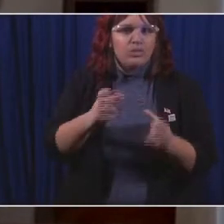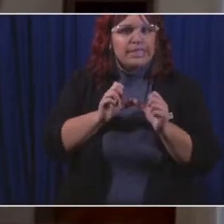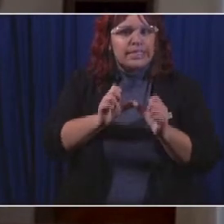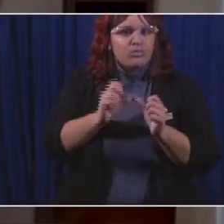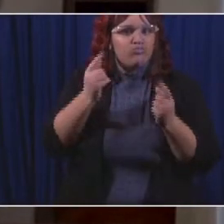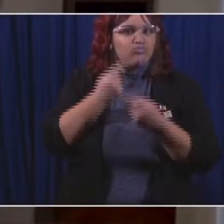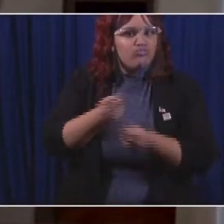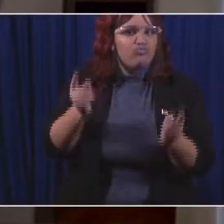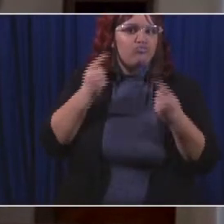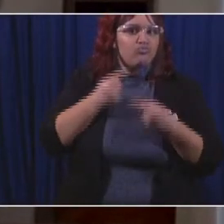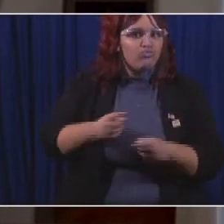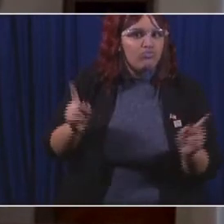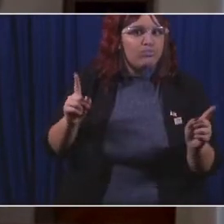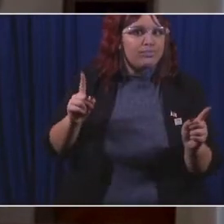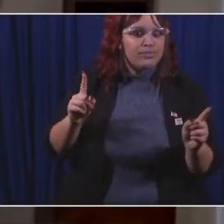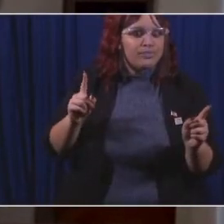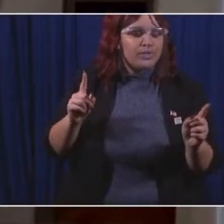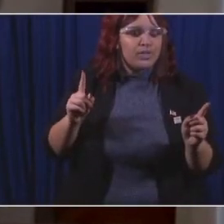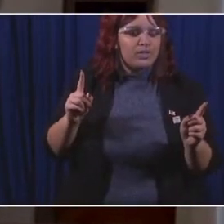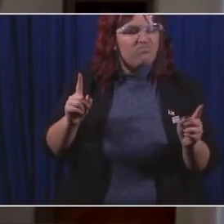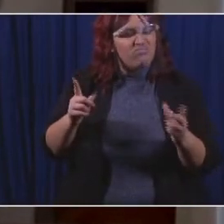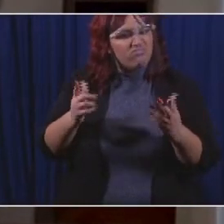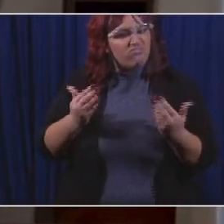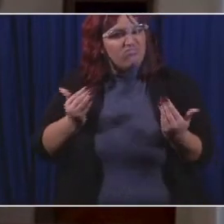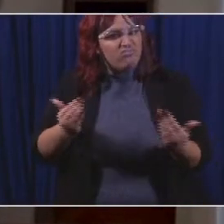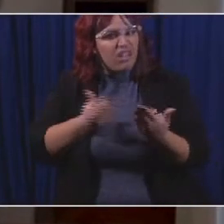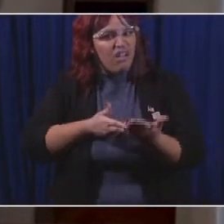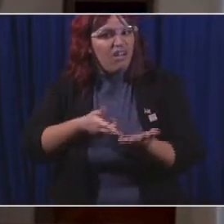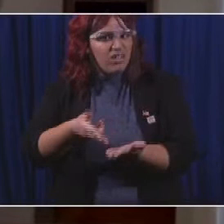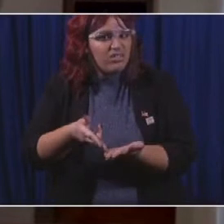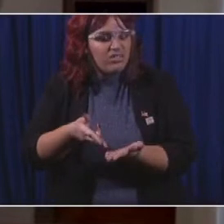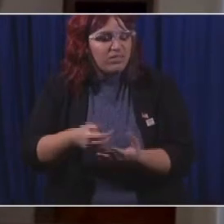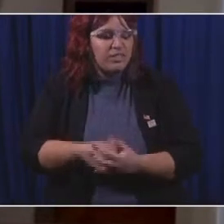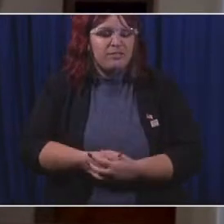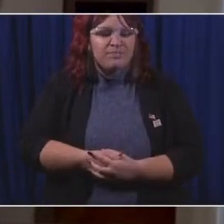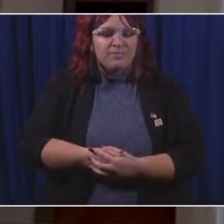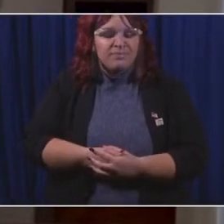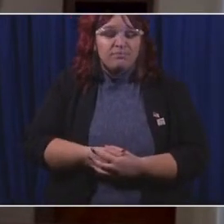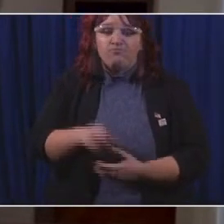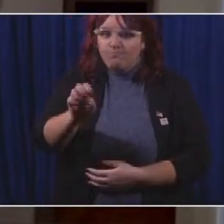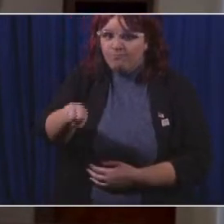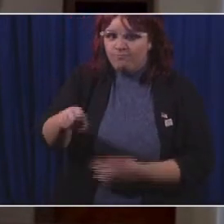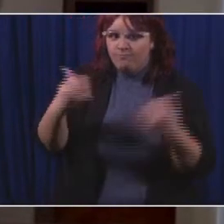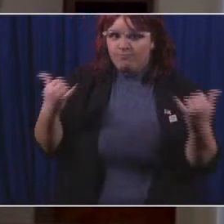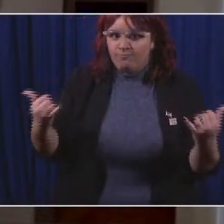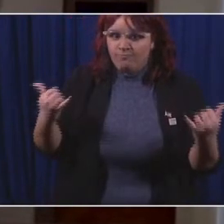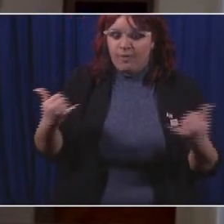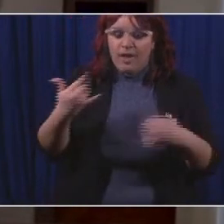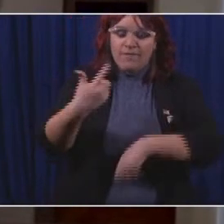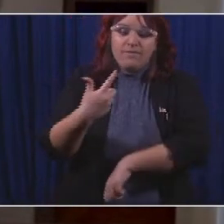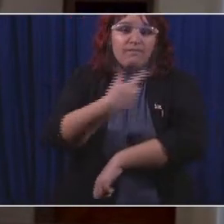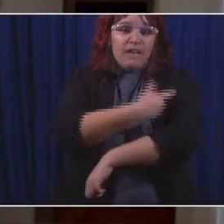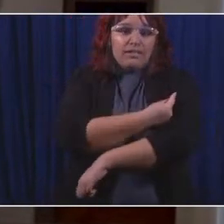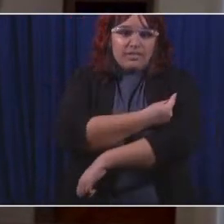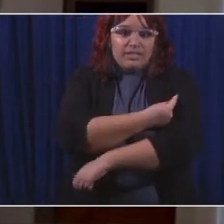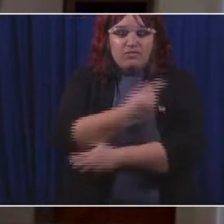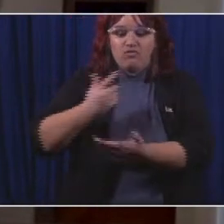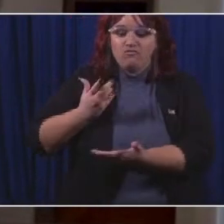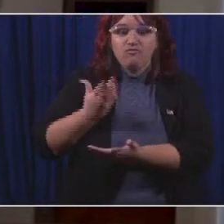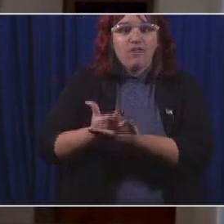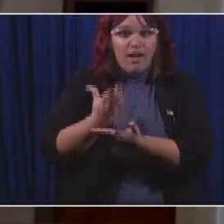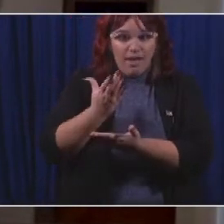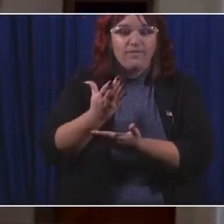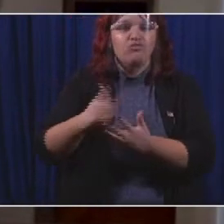Vaccination started today. We are now going to be putting up a vaccine dashboard so that people